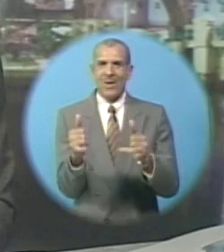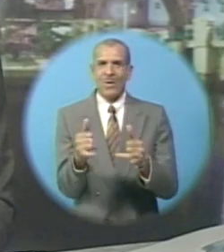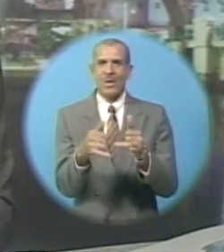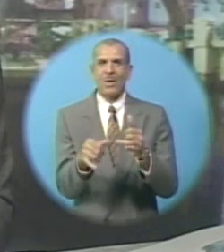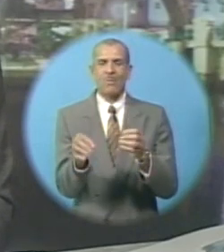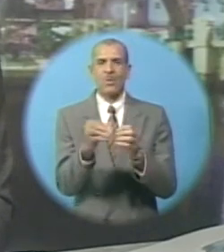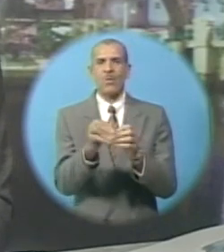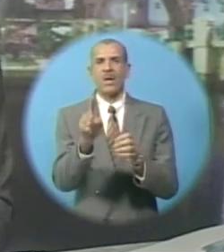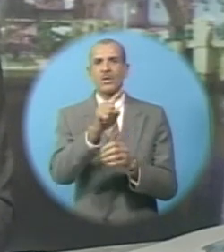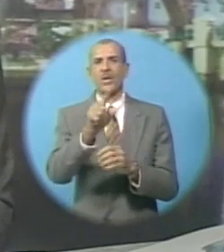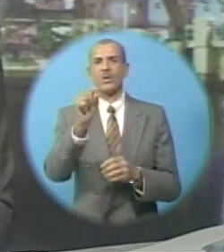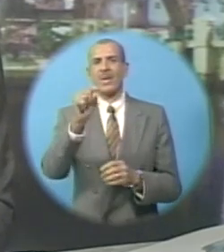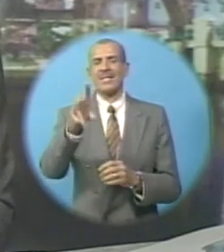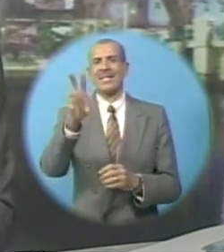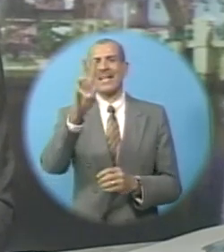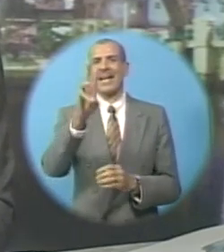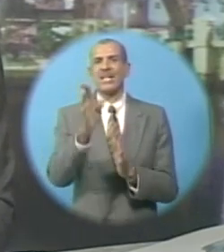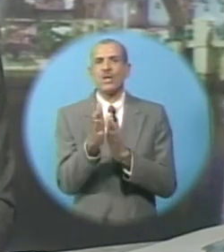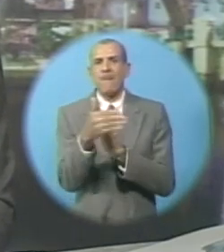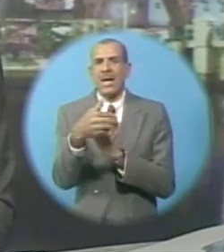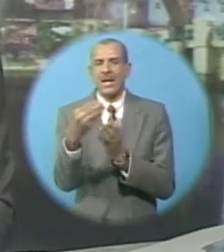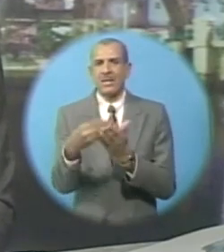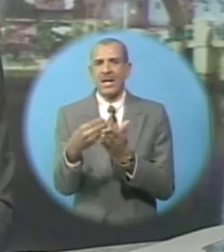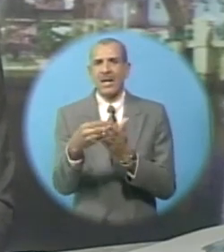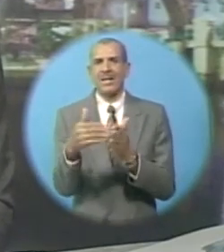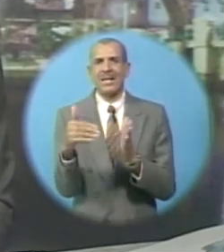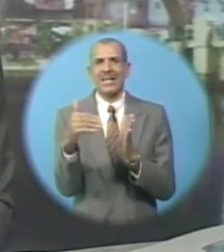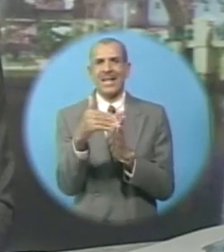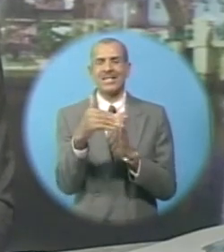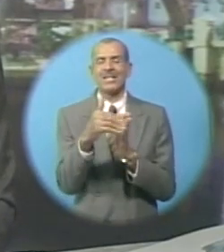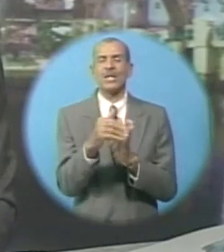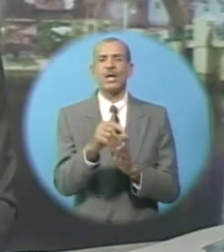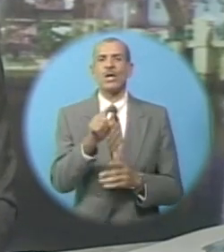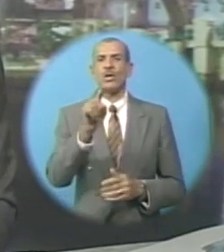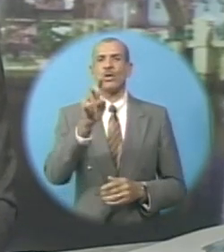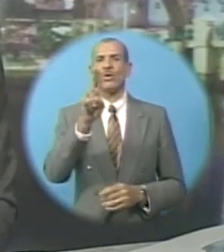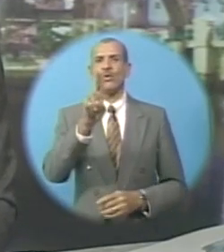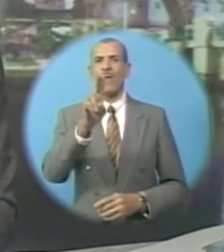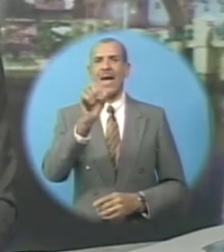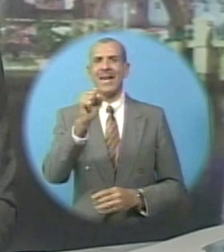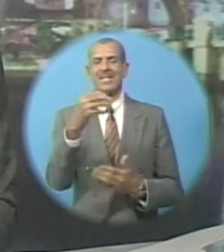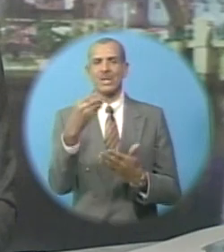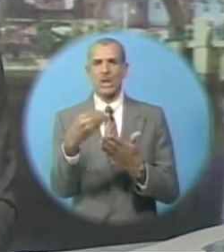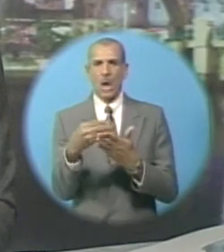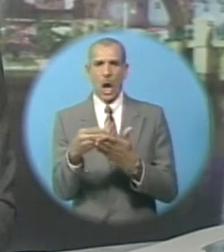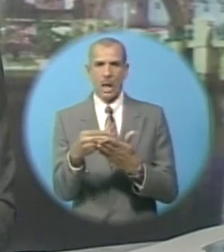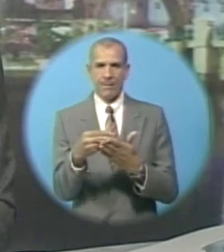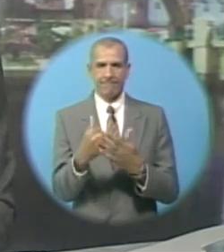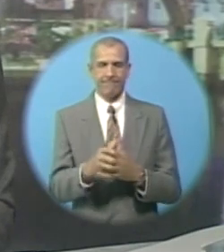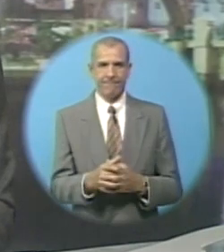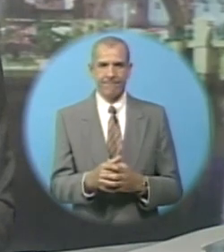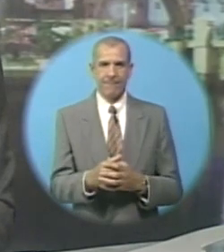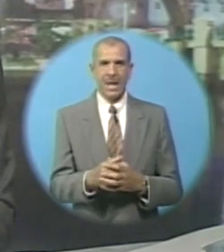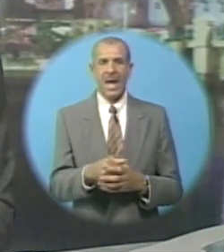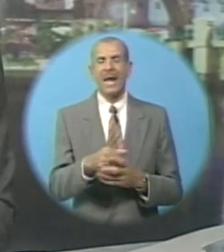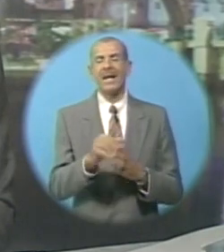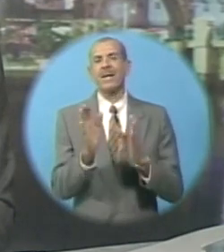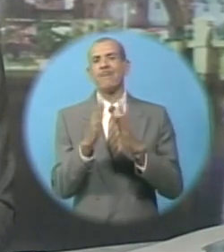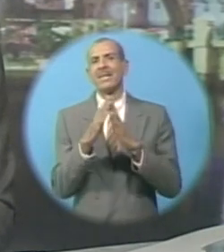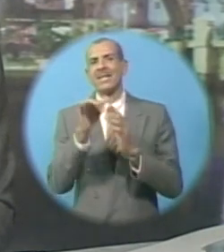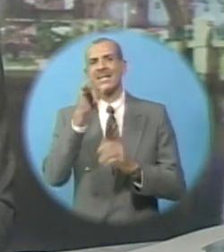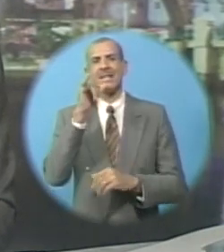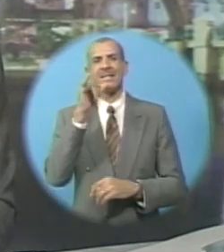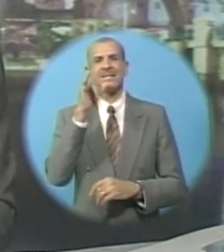over 129 Jamaican dollars against the US dollar. At the Bank of Jamaica's quarterly media briefing yesterday,